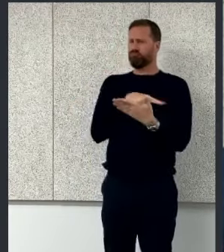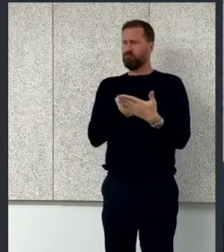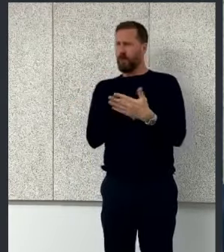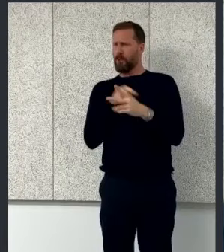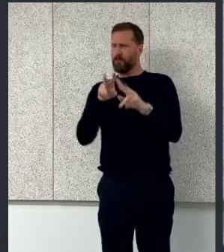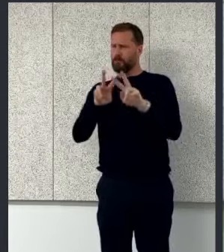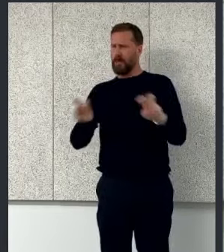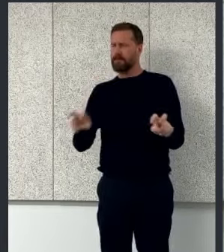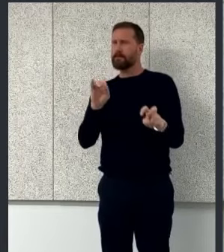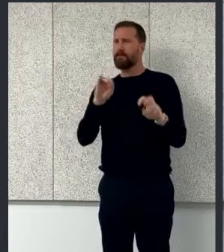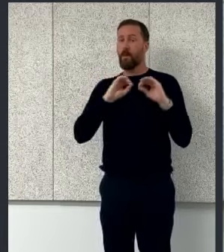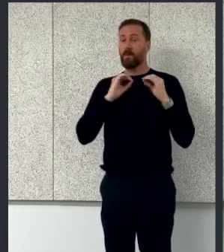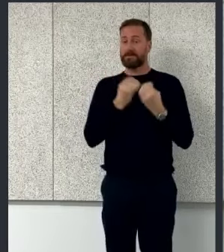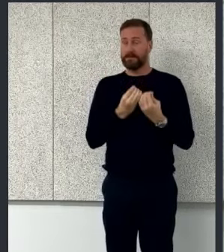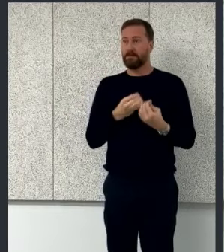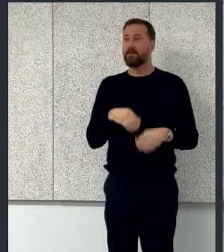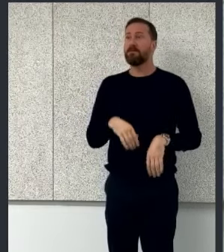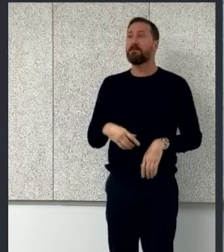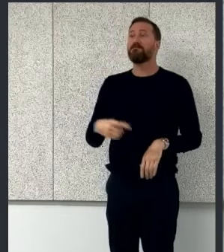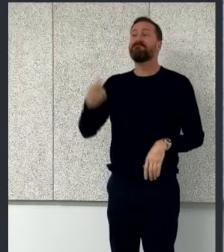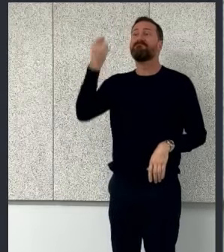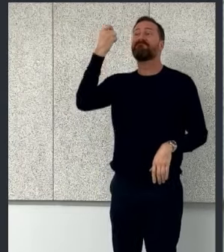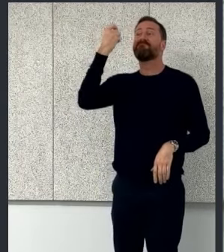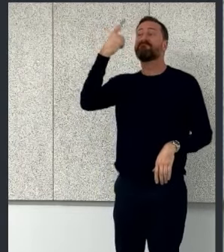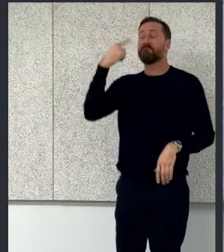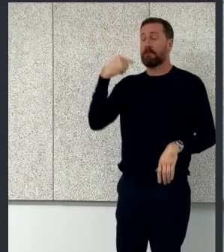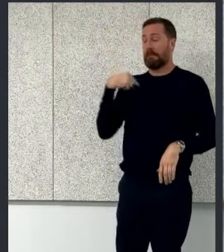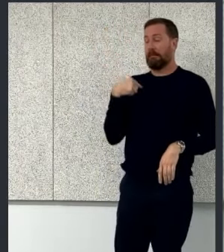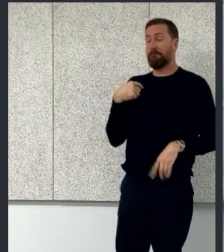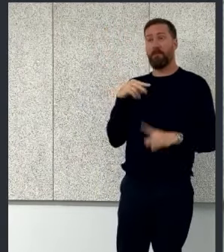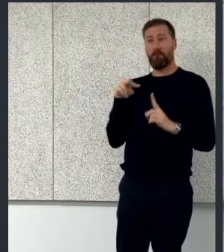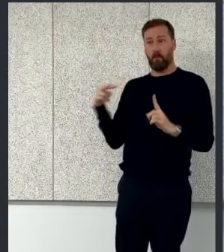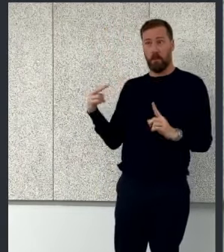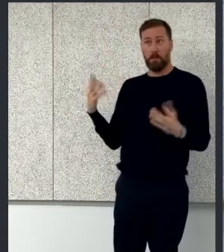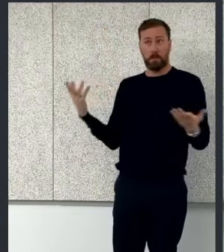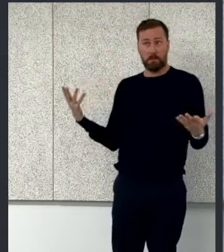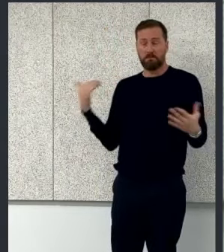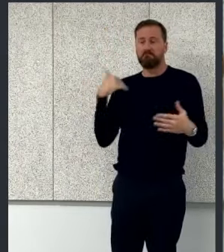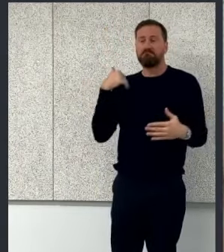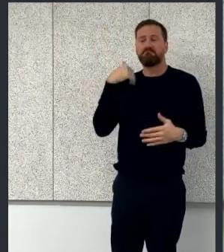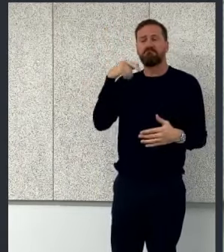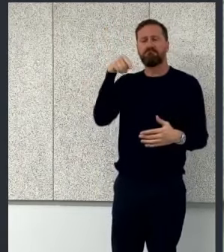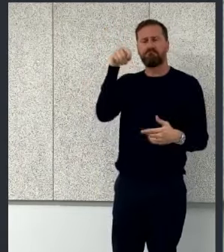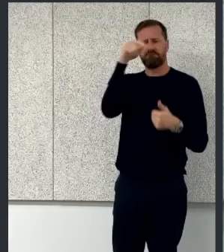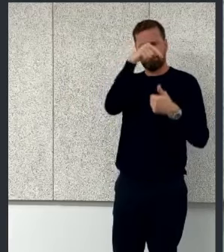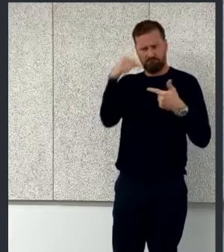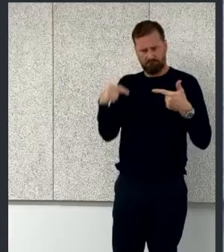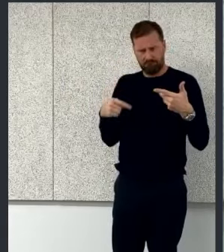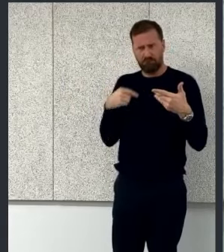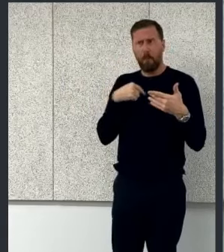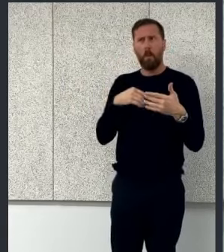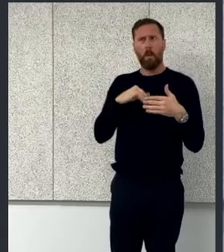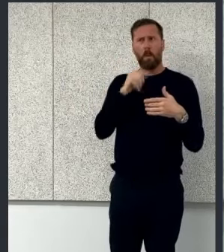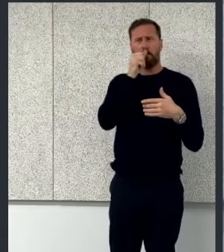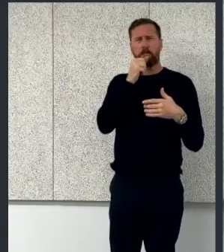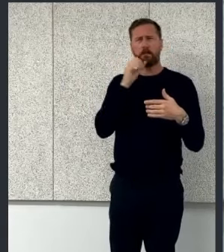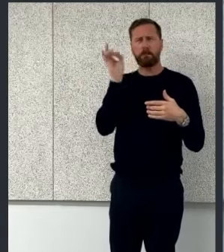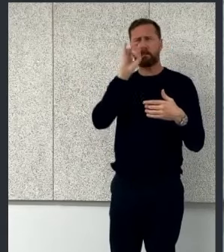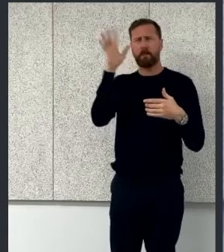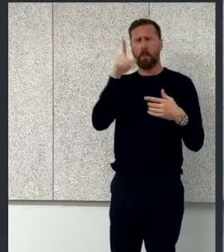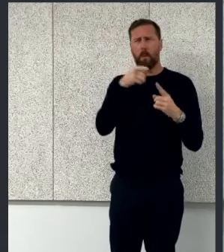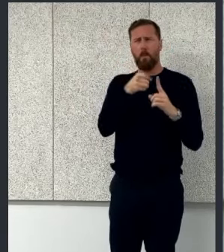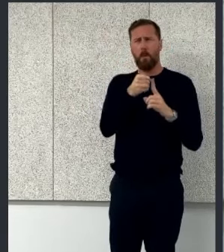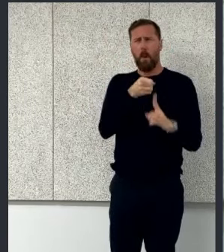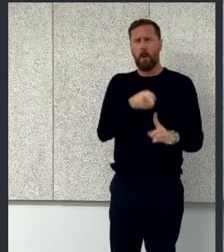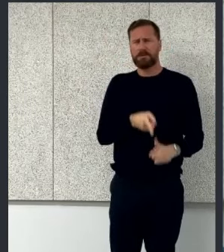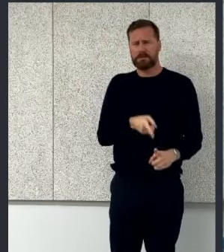So there is, at least from where I sit, that ability to say, yeah, these are pain points.